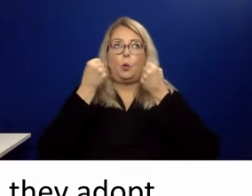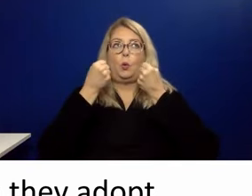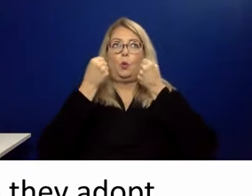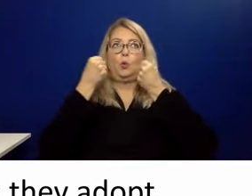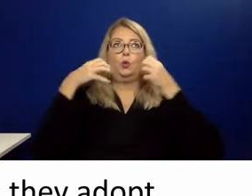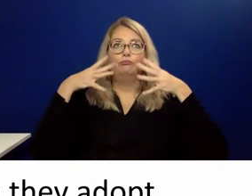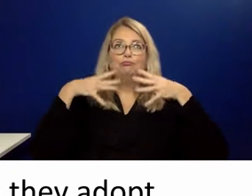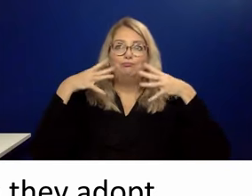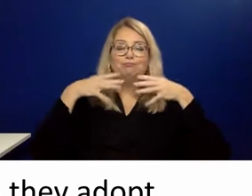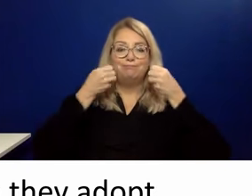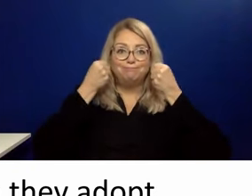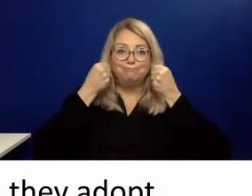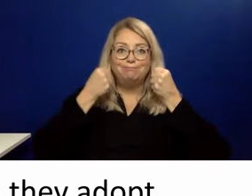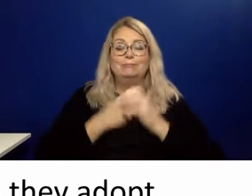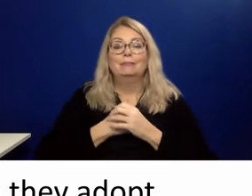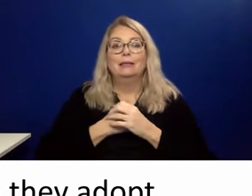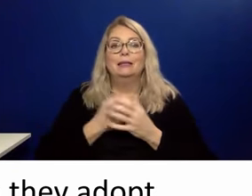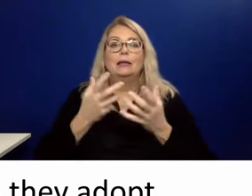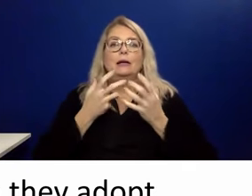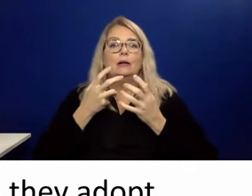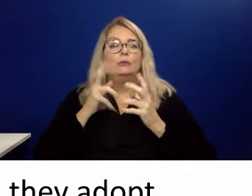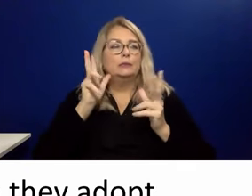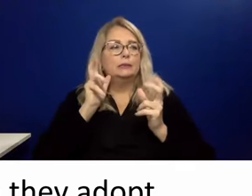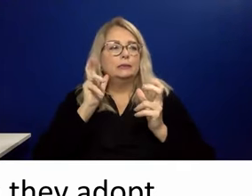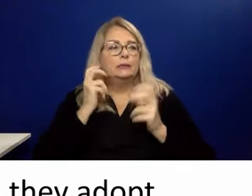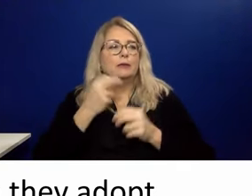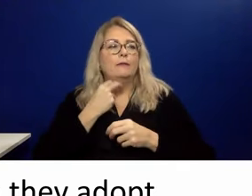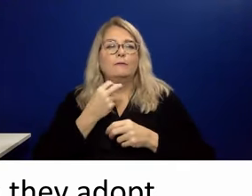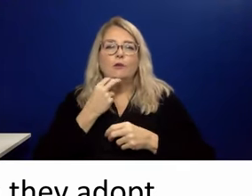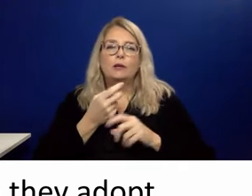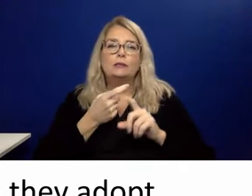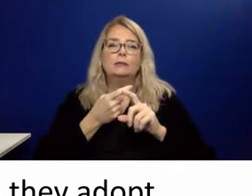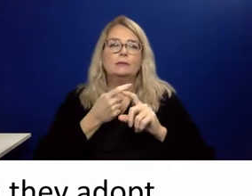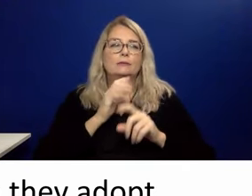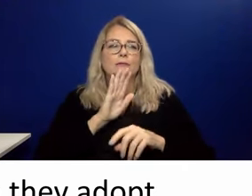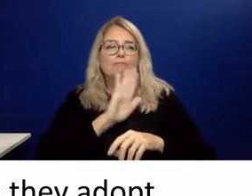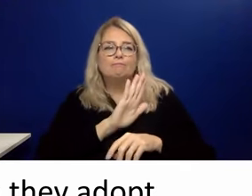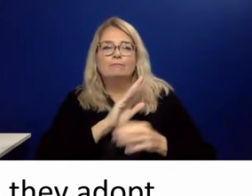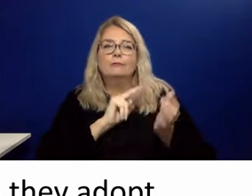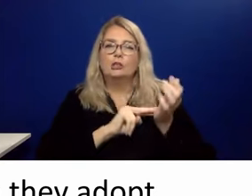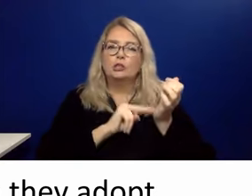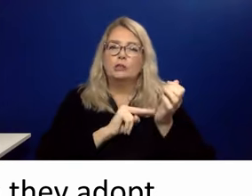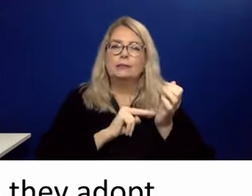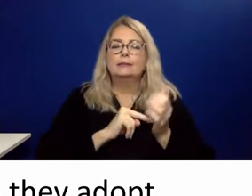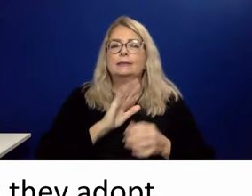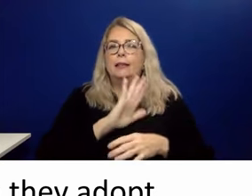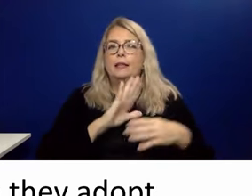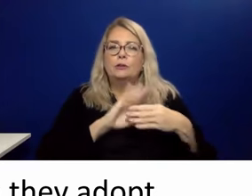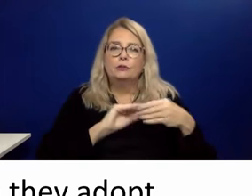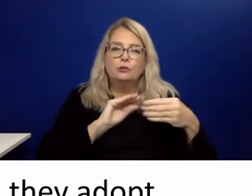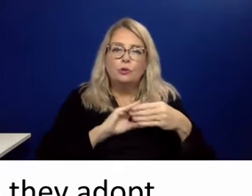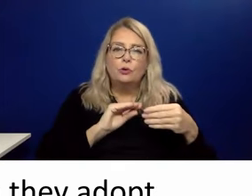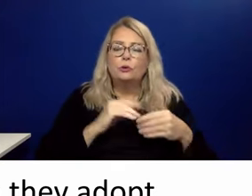I wanted to hear the voices of the nurses, right? What were their stories? And I didn't want to put